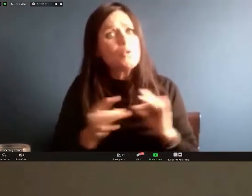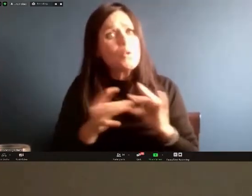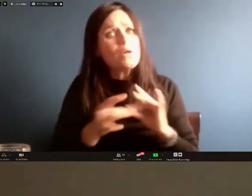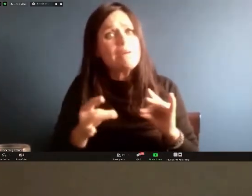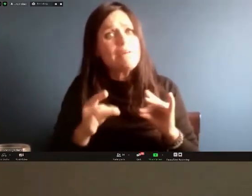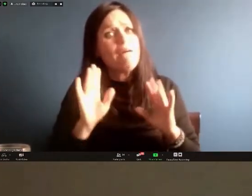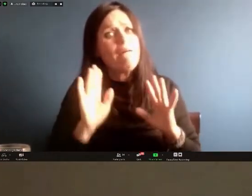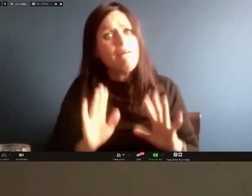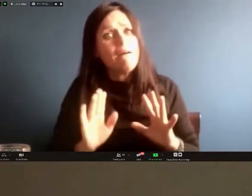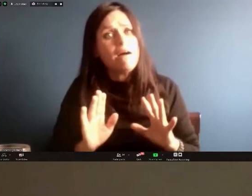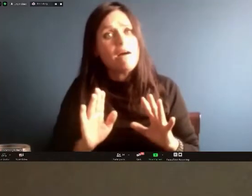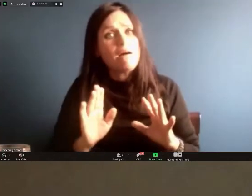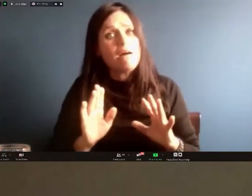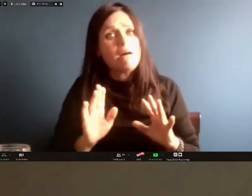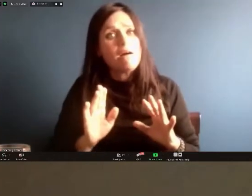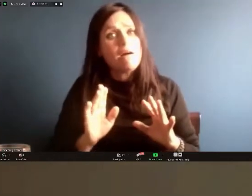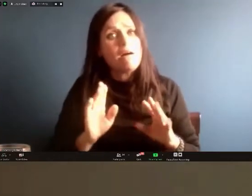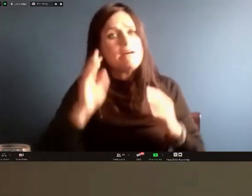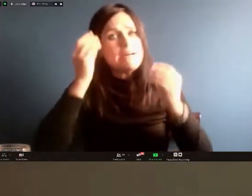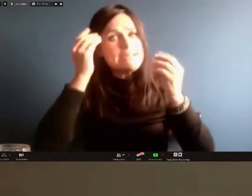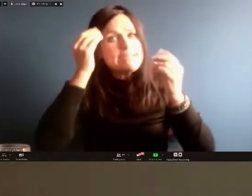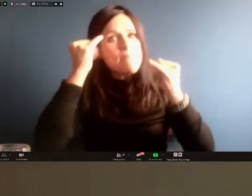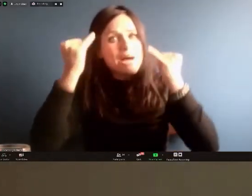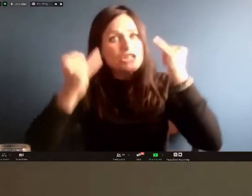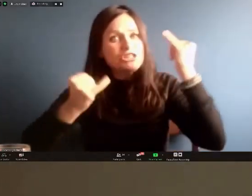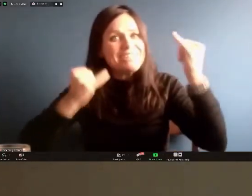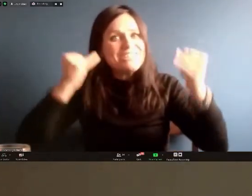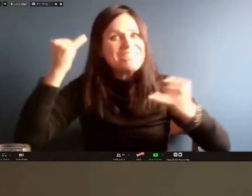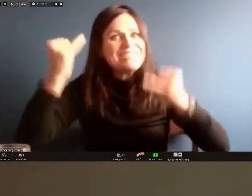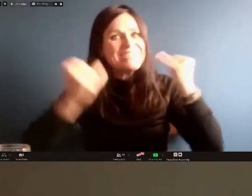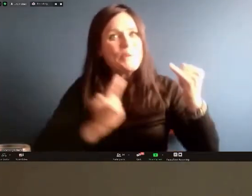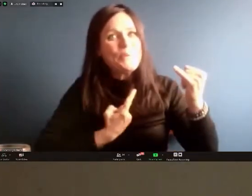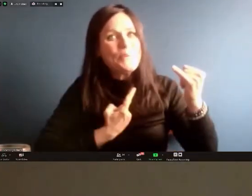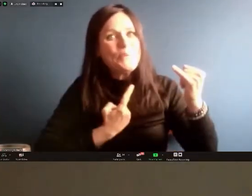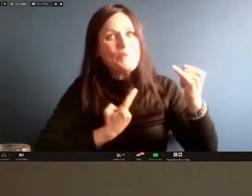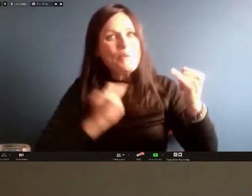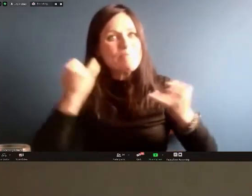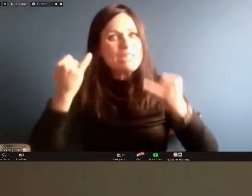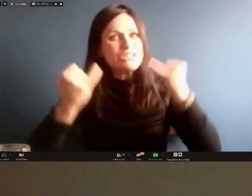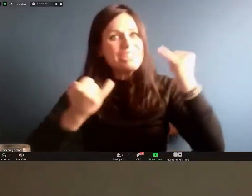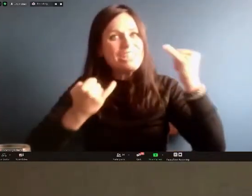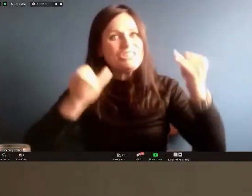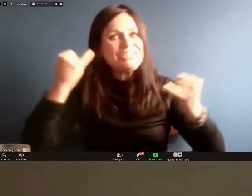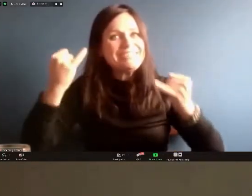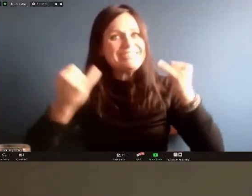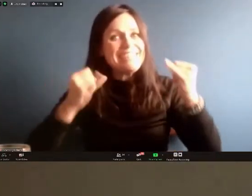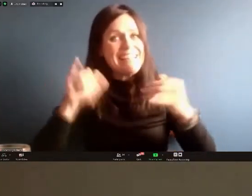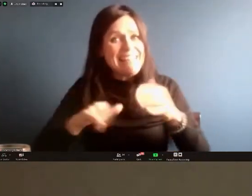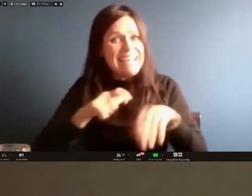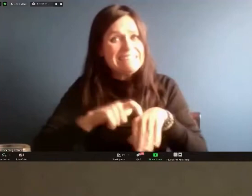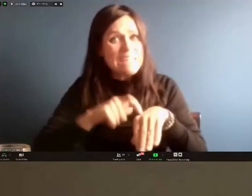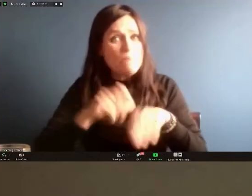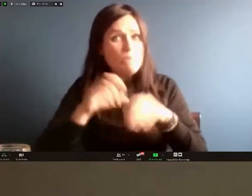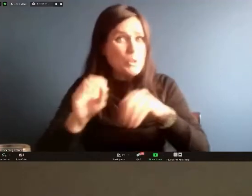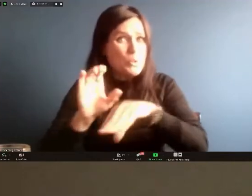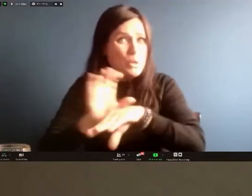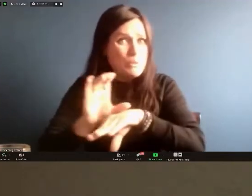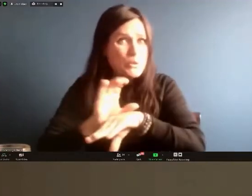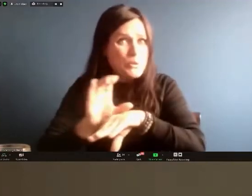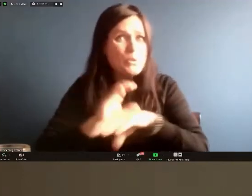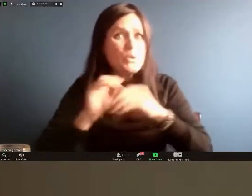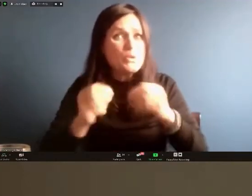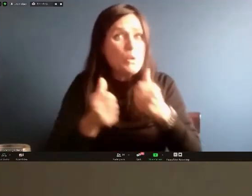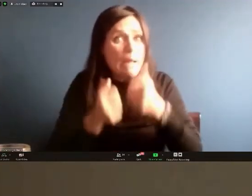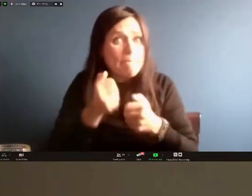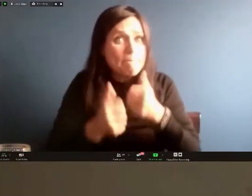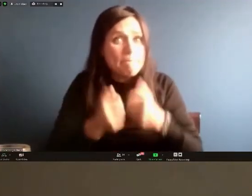lot of time in my head, in my imagination. And of course, I grew up in a time when, like, there were no computers, there were no video games. We